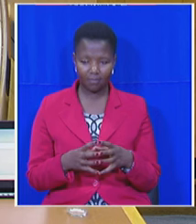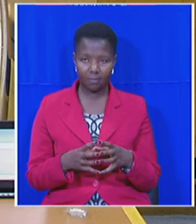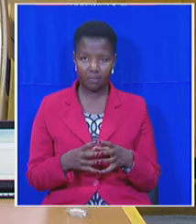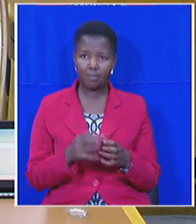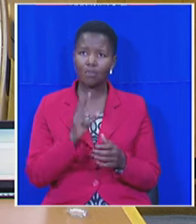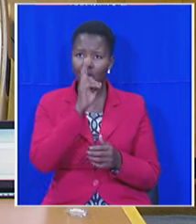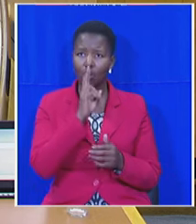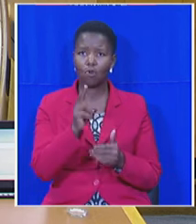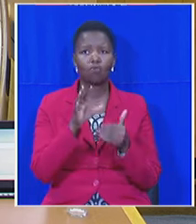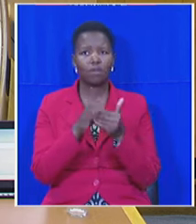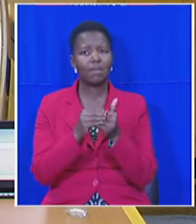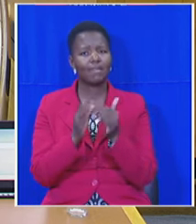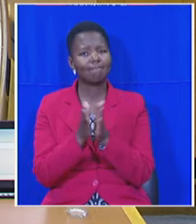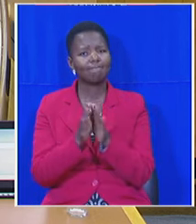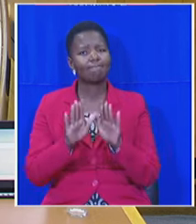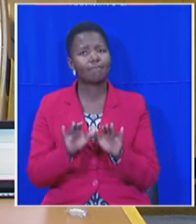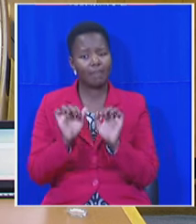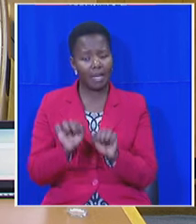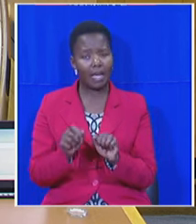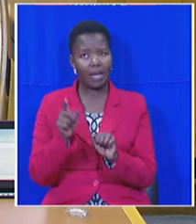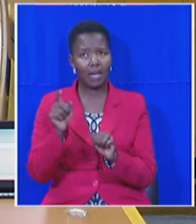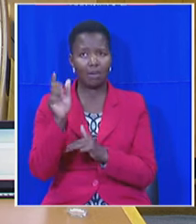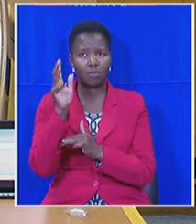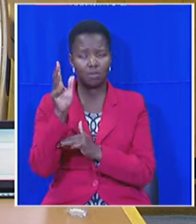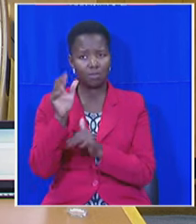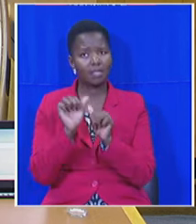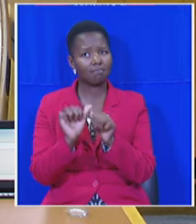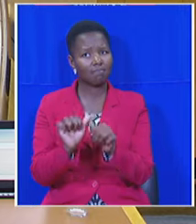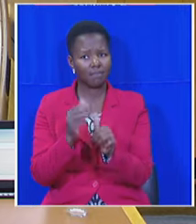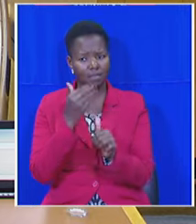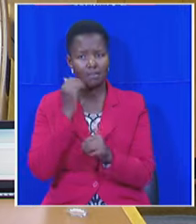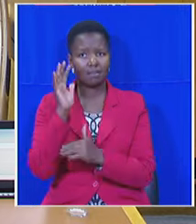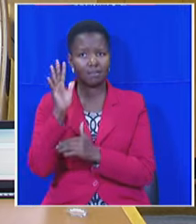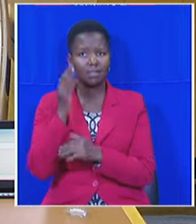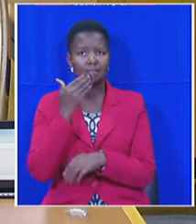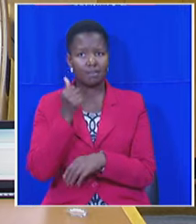Honourable members, can we allow the speaker on the podium to be heard?